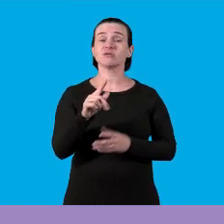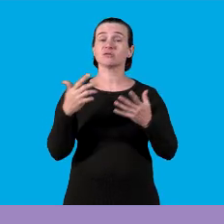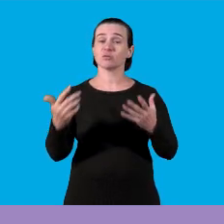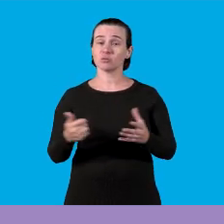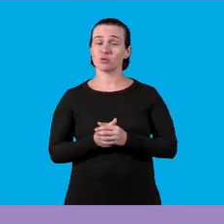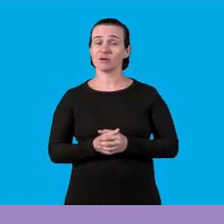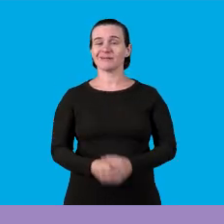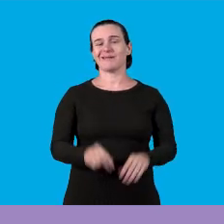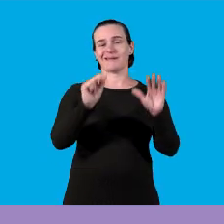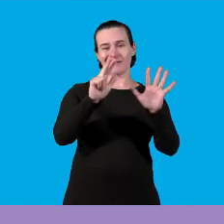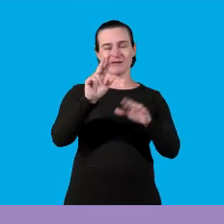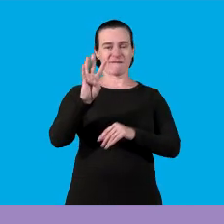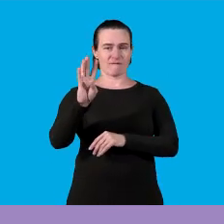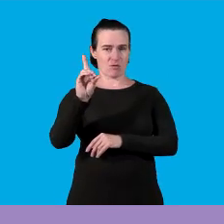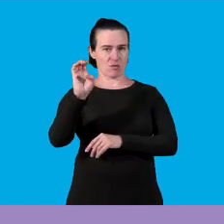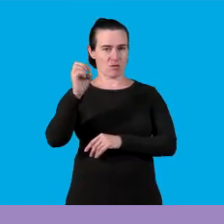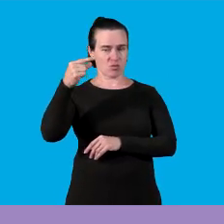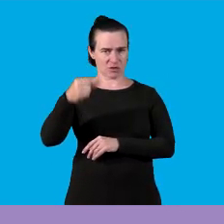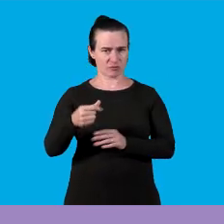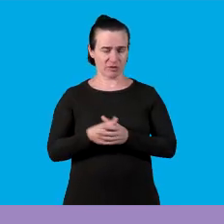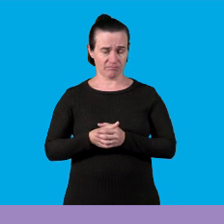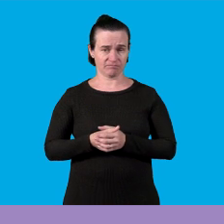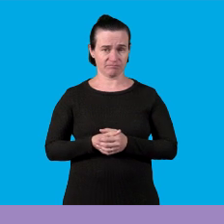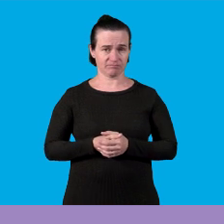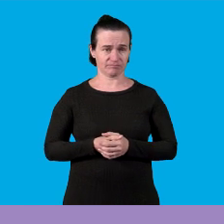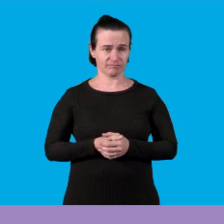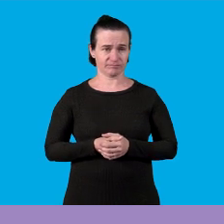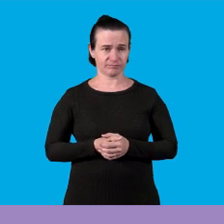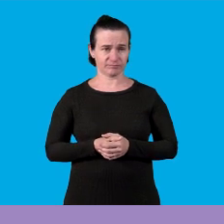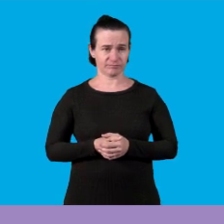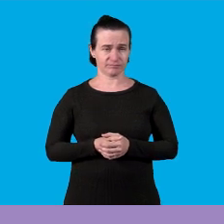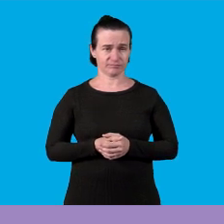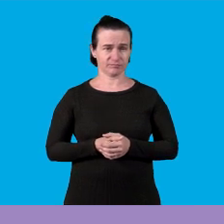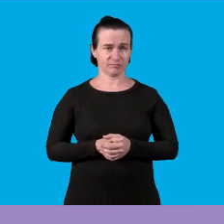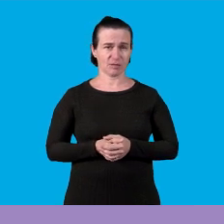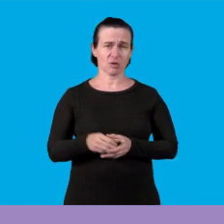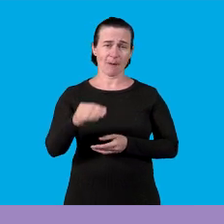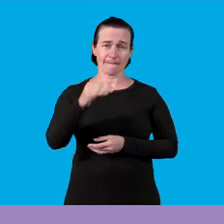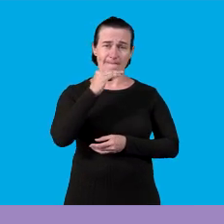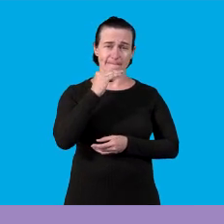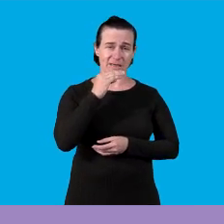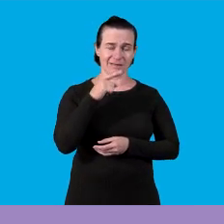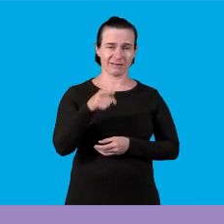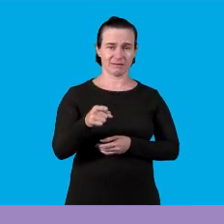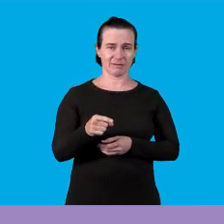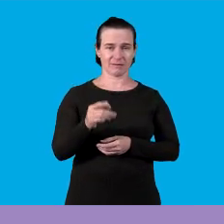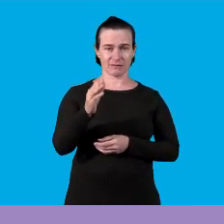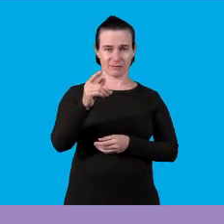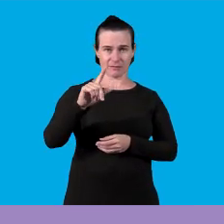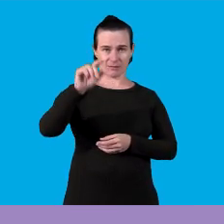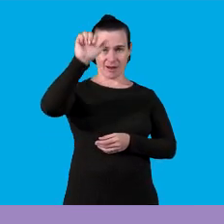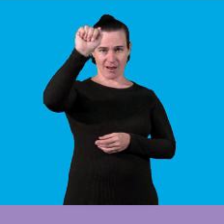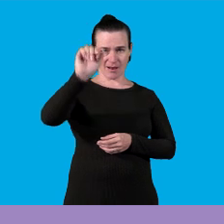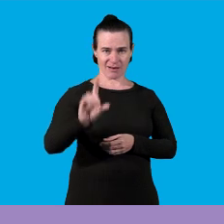us 84 degrees. So one side there will be 84